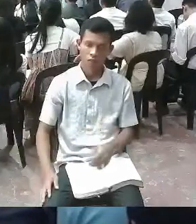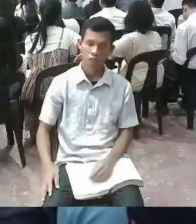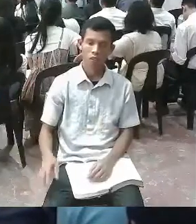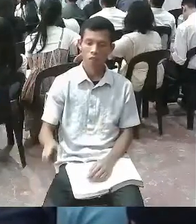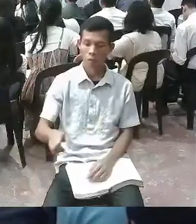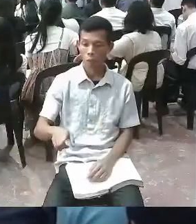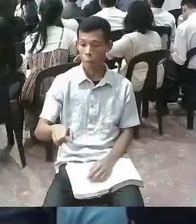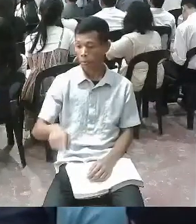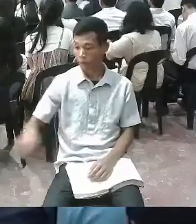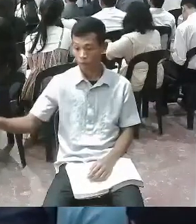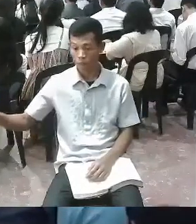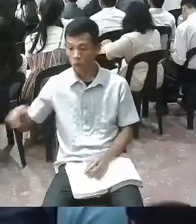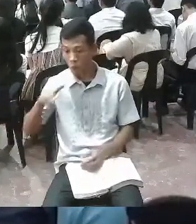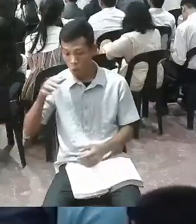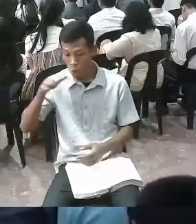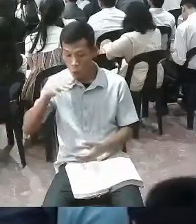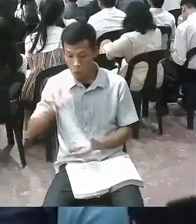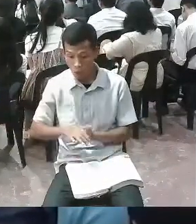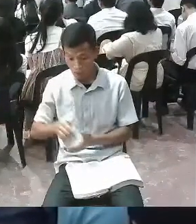put him on the front lines.